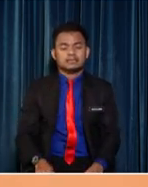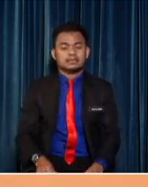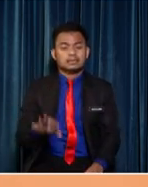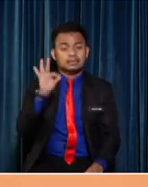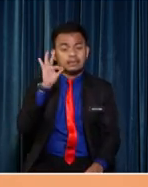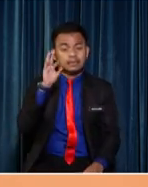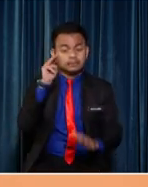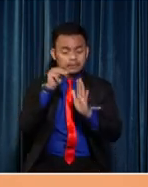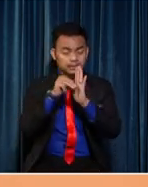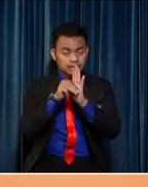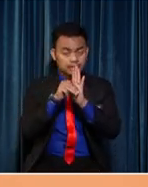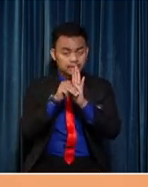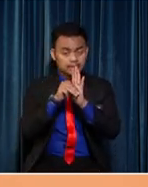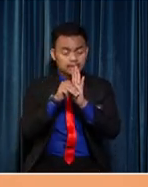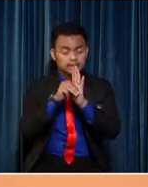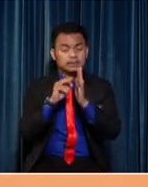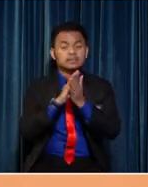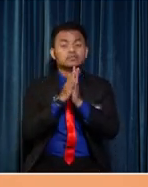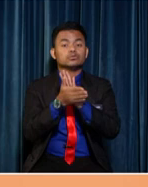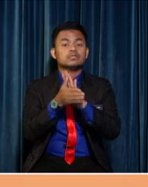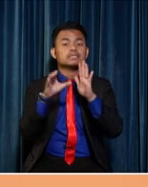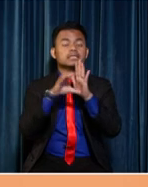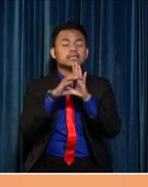9 meters to centimeter.